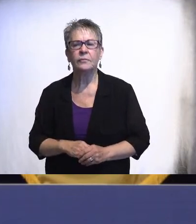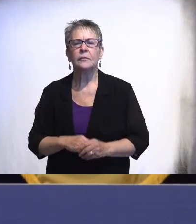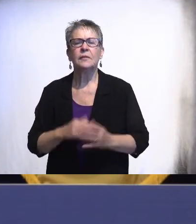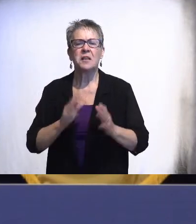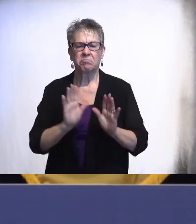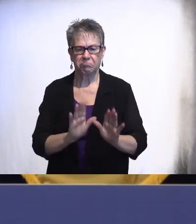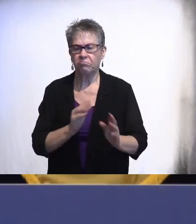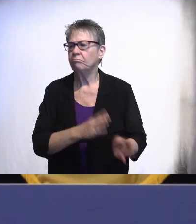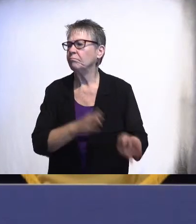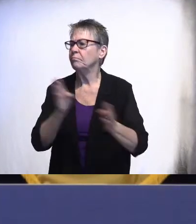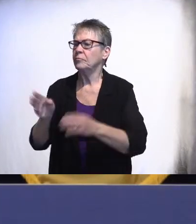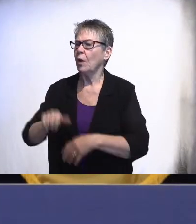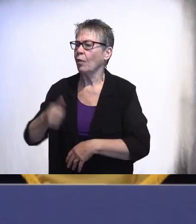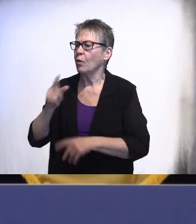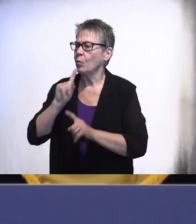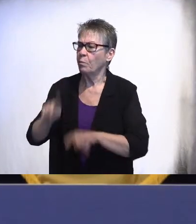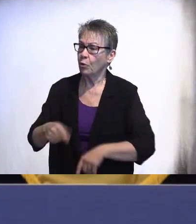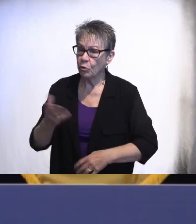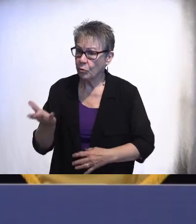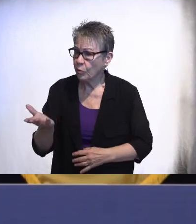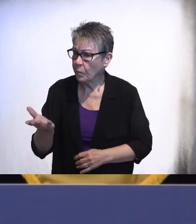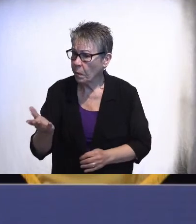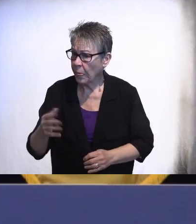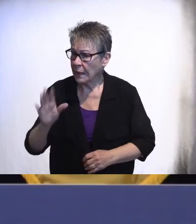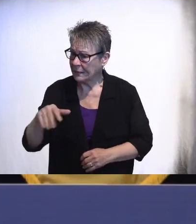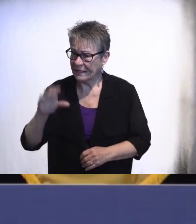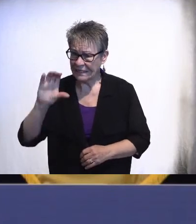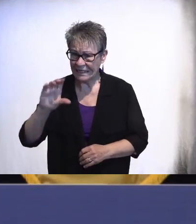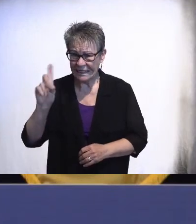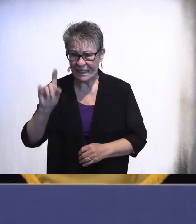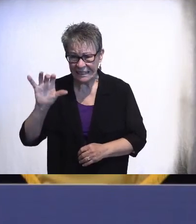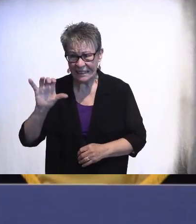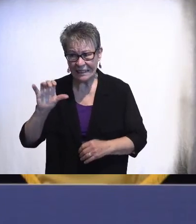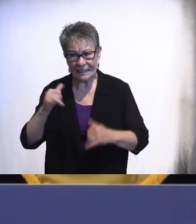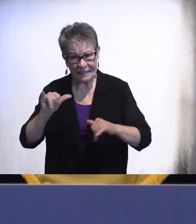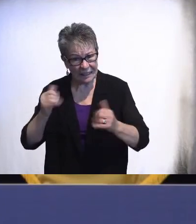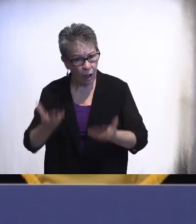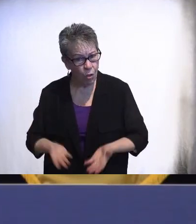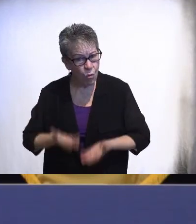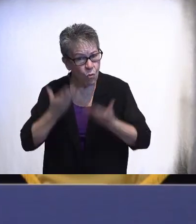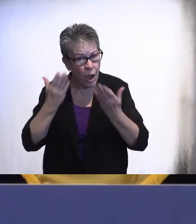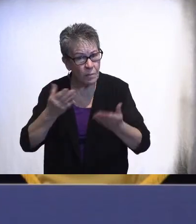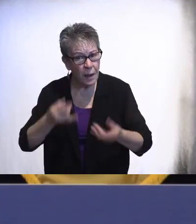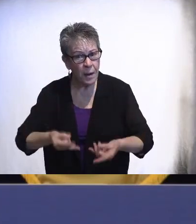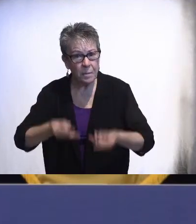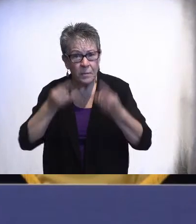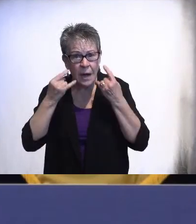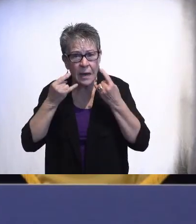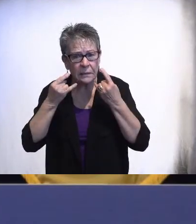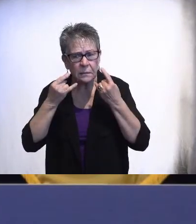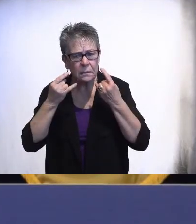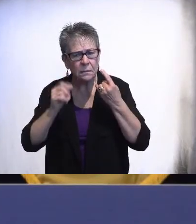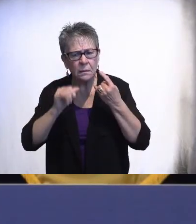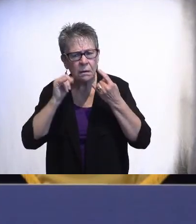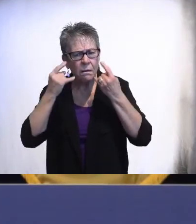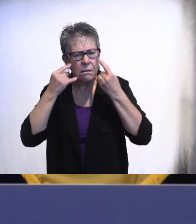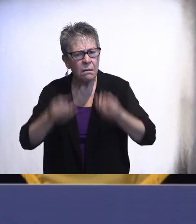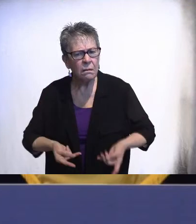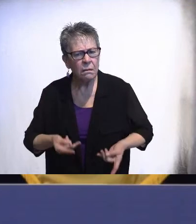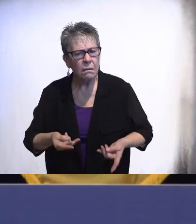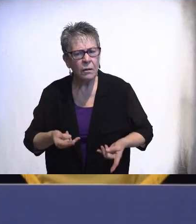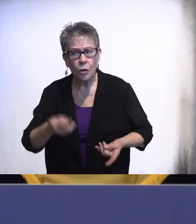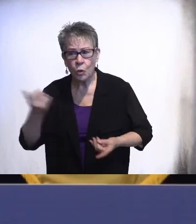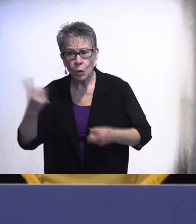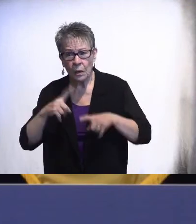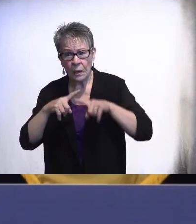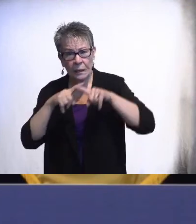still recommending school masking. Why deviate from their recommendations now when New Jersey's been in lockstep with the agency during this pandemic? And just